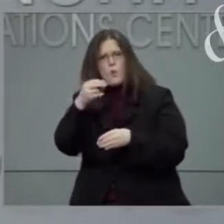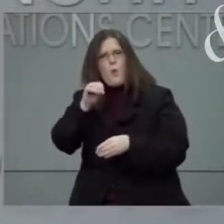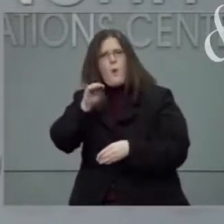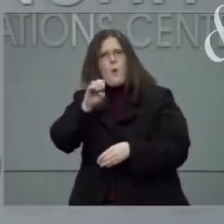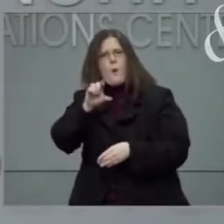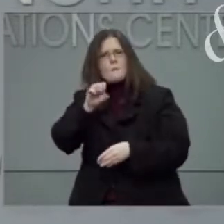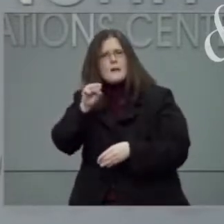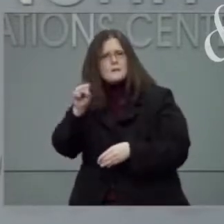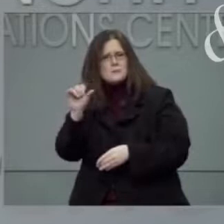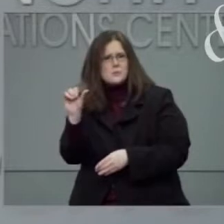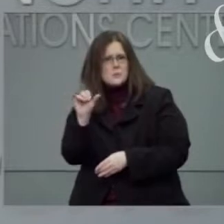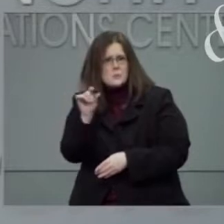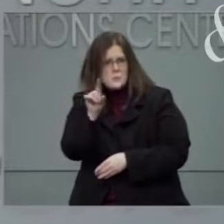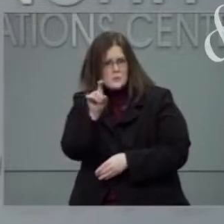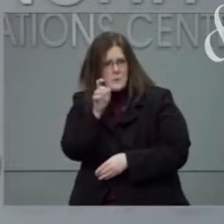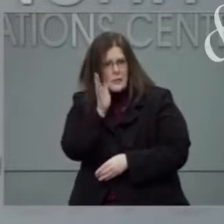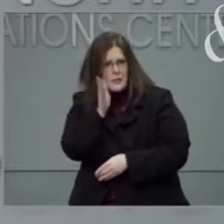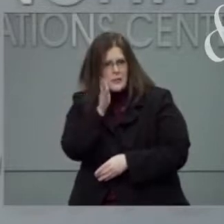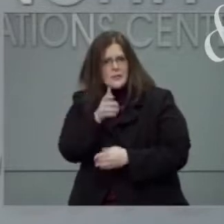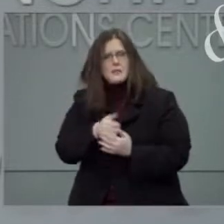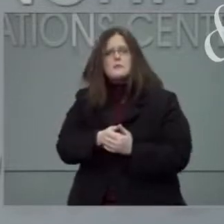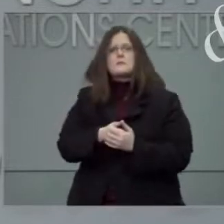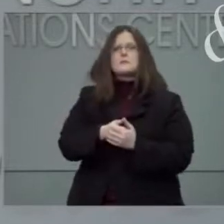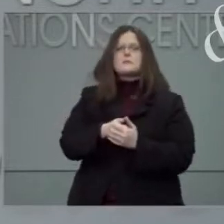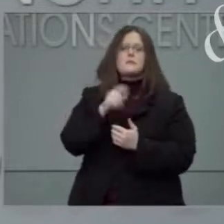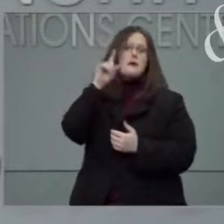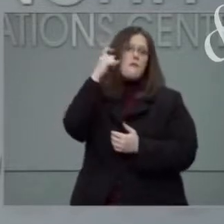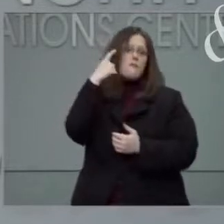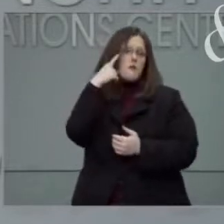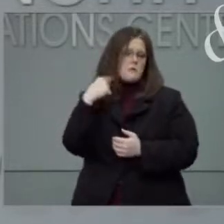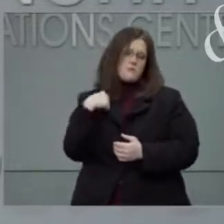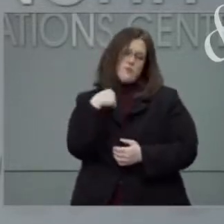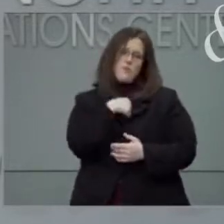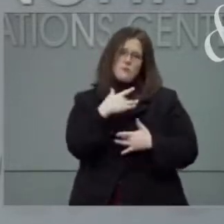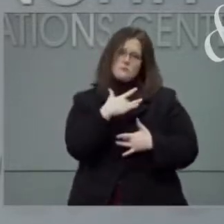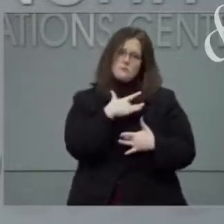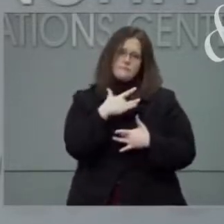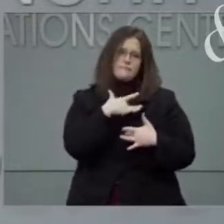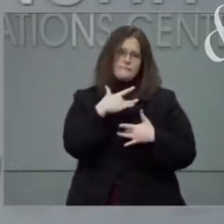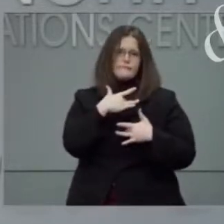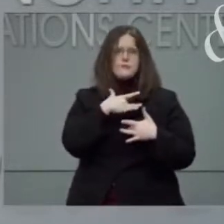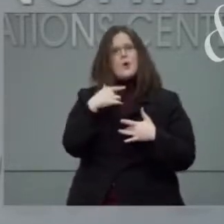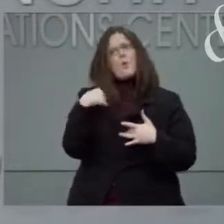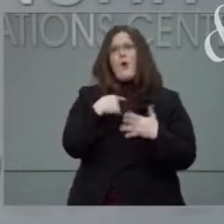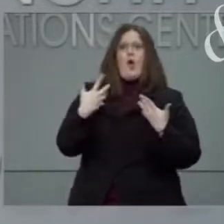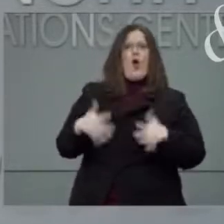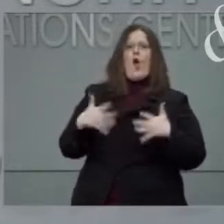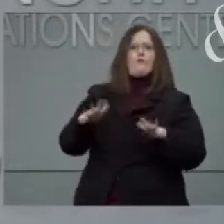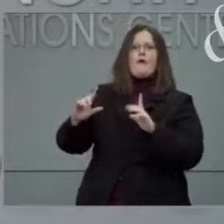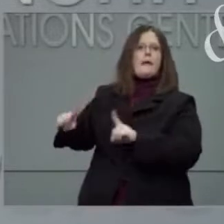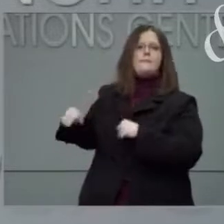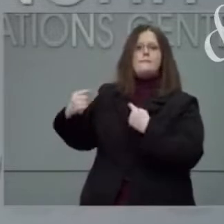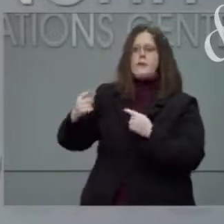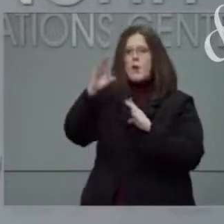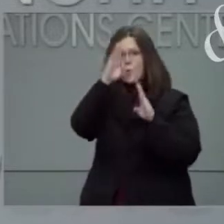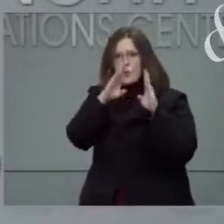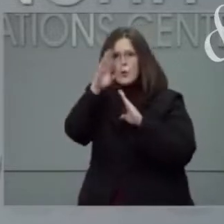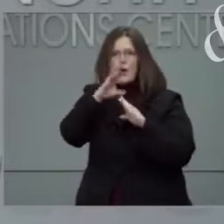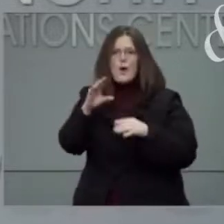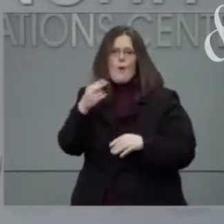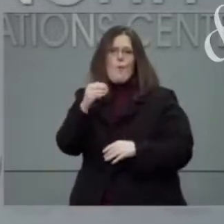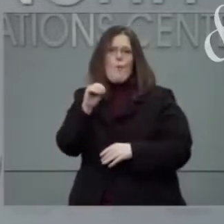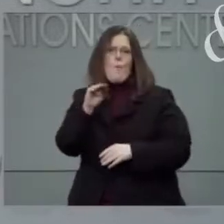We are deeply concerned about the homeless population, and we are anyway. But when COVID came, we know